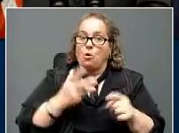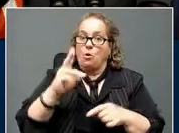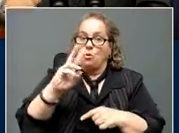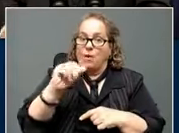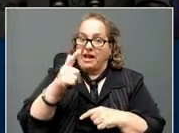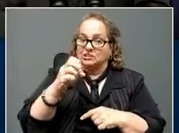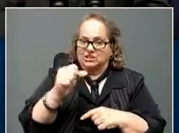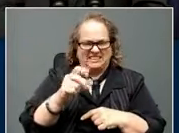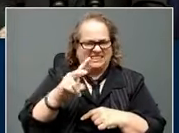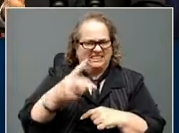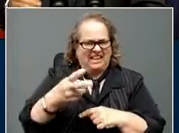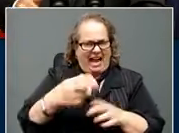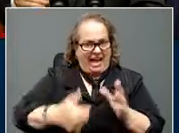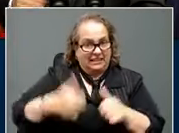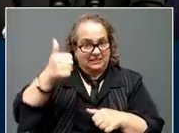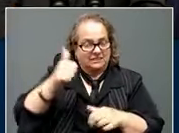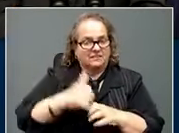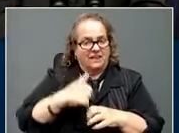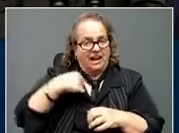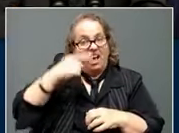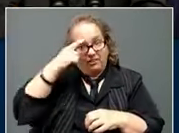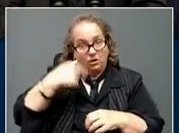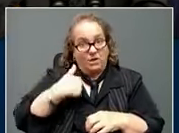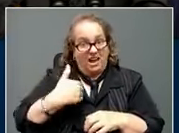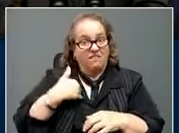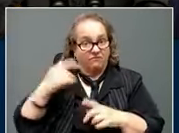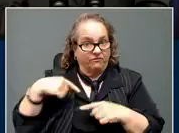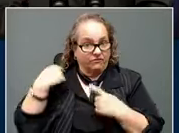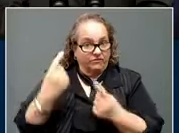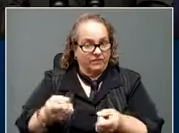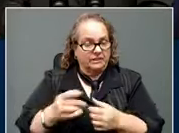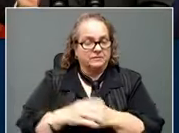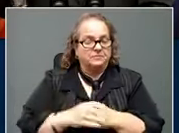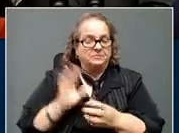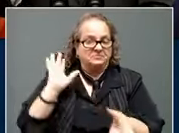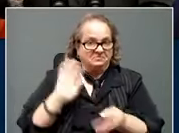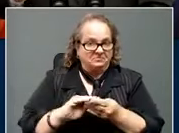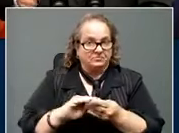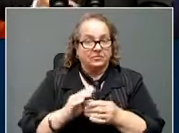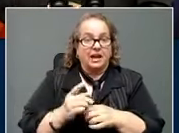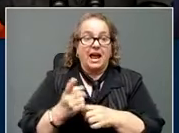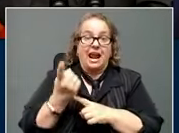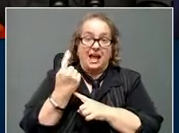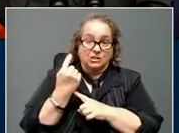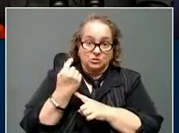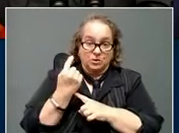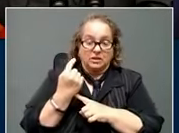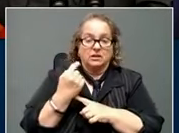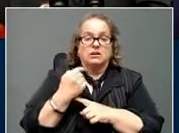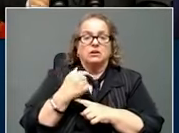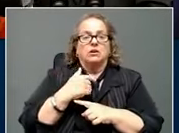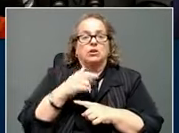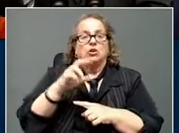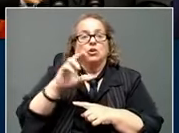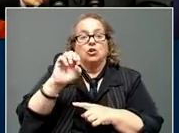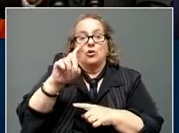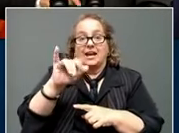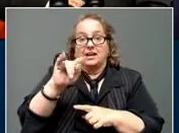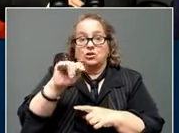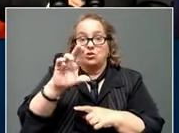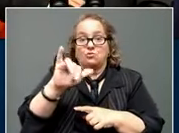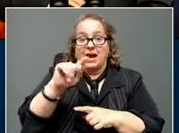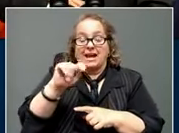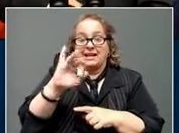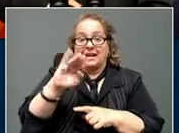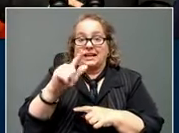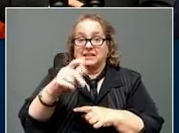ever had. So last week, we learned that Fitch's Ratings, that's one of the big three credit rating agencies, had upgraded